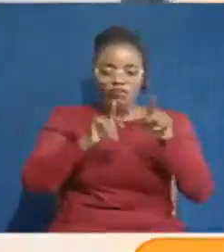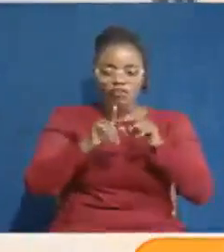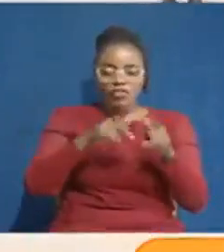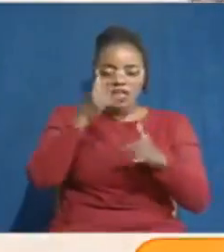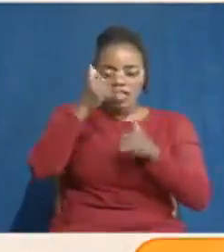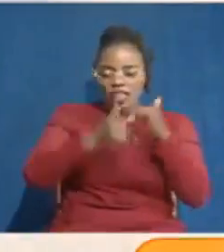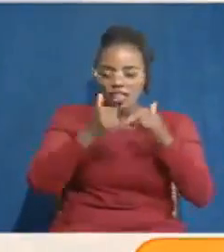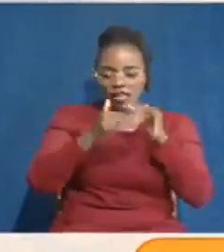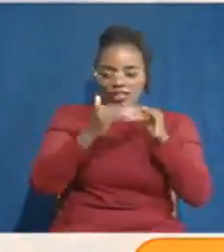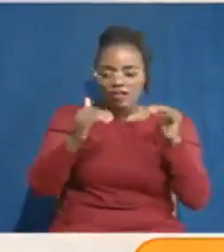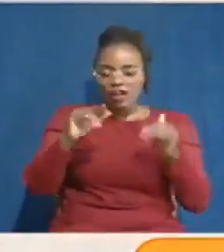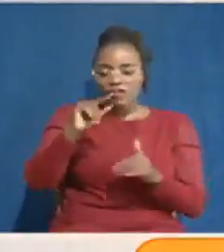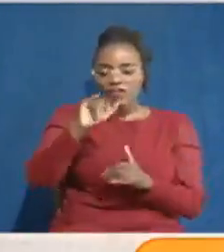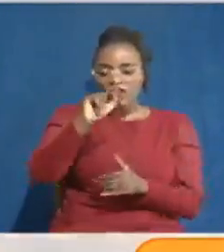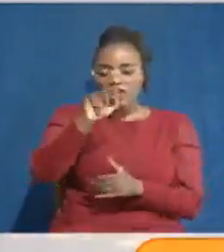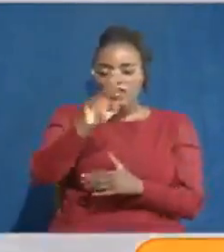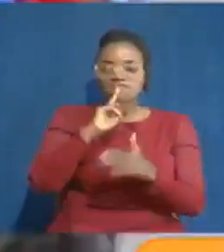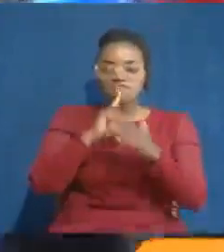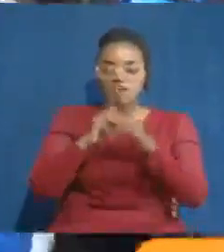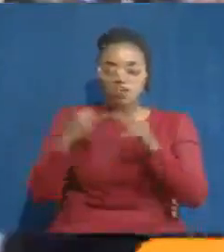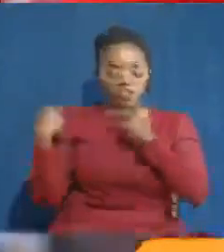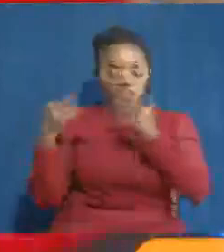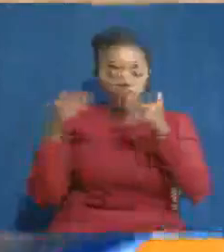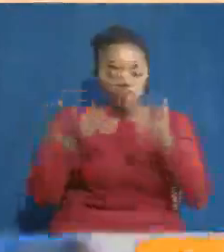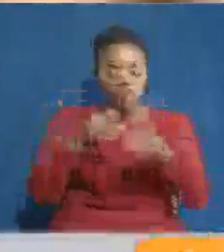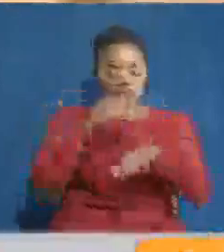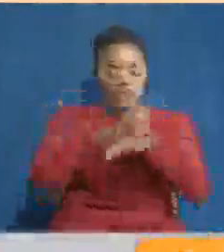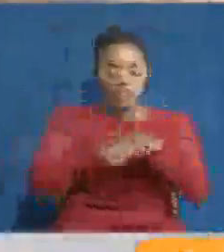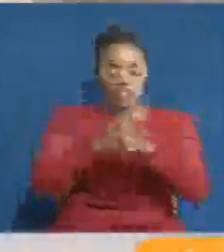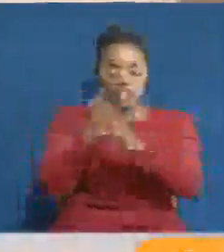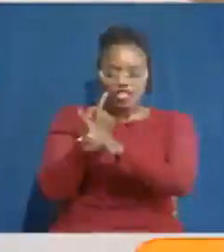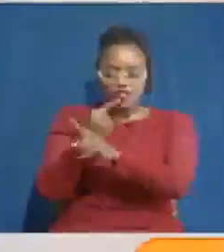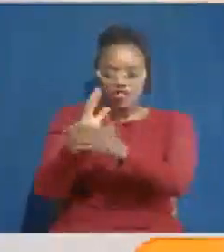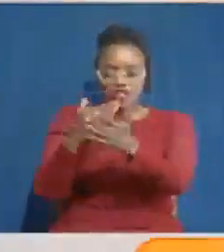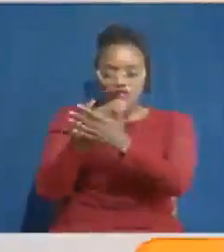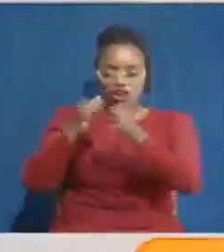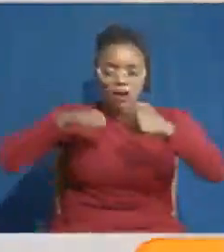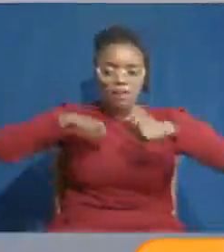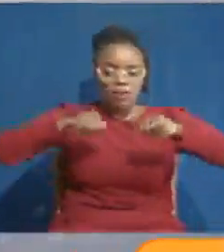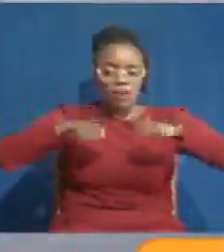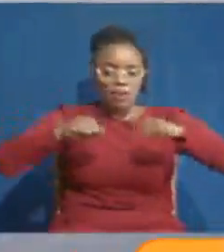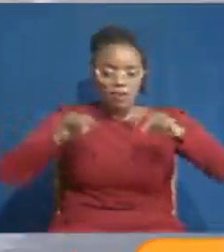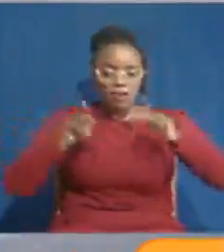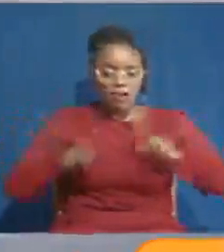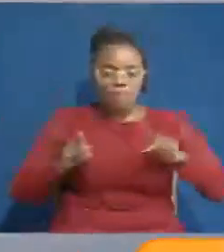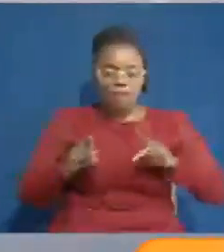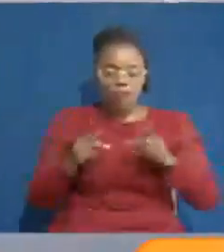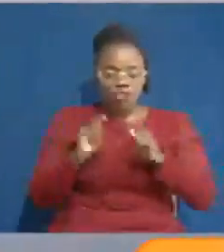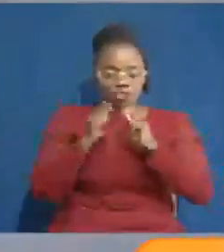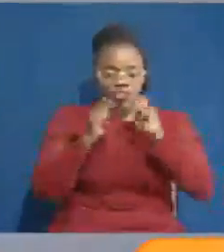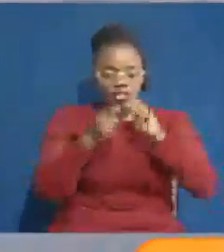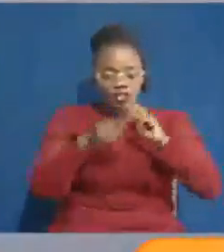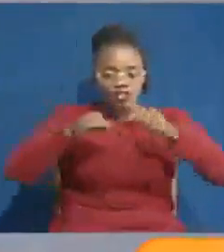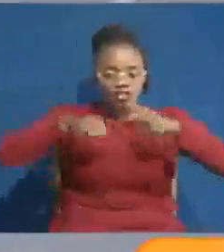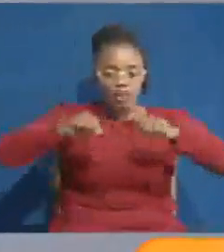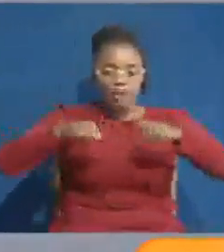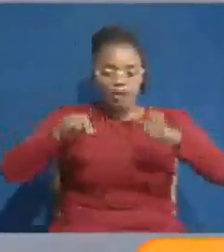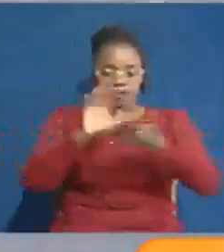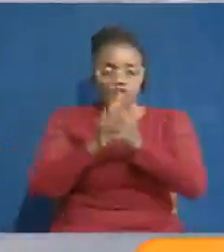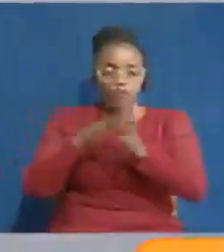mile. Gitau says, so far, they have received several orders from boda-boda operators looking to convert their motorcycles